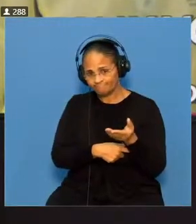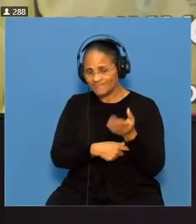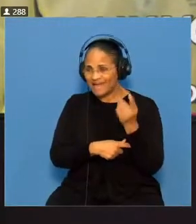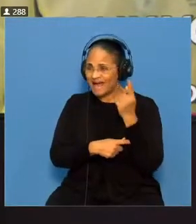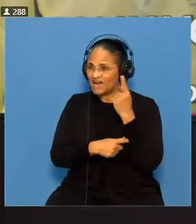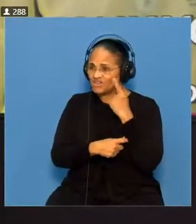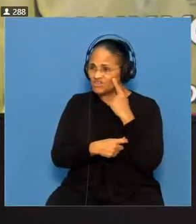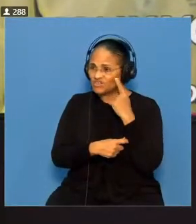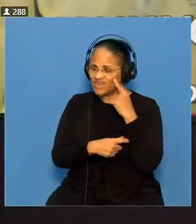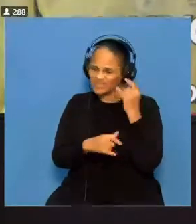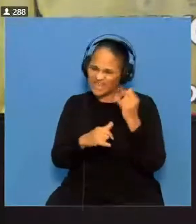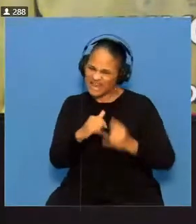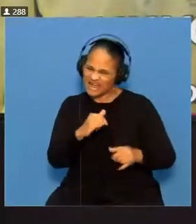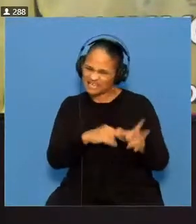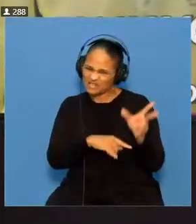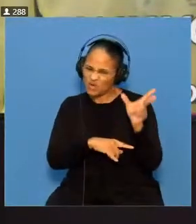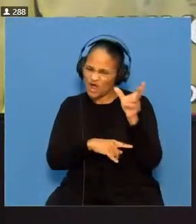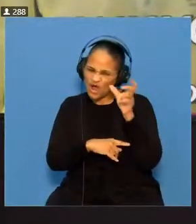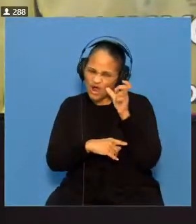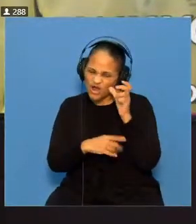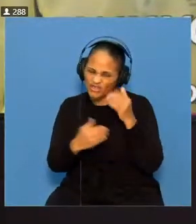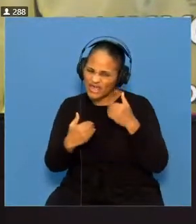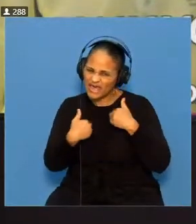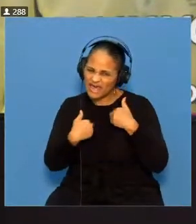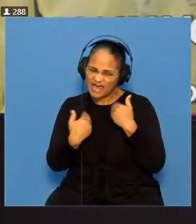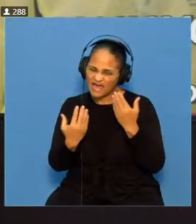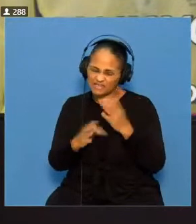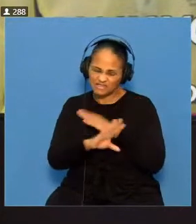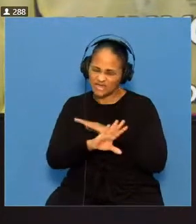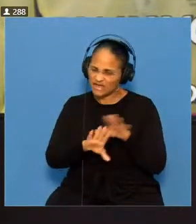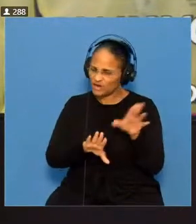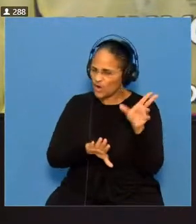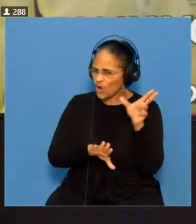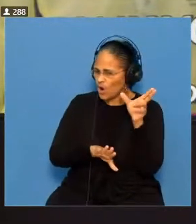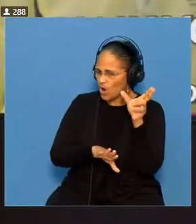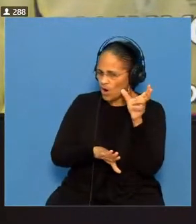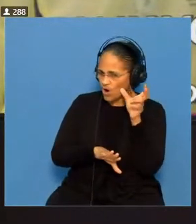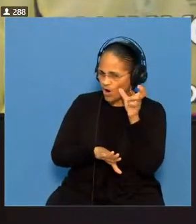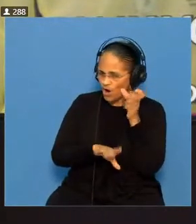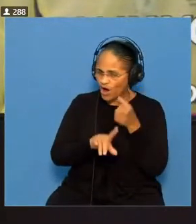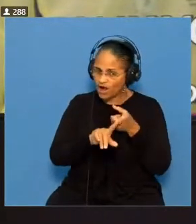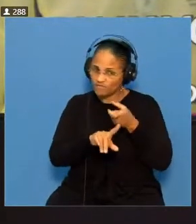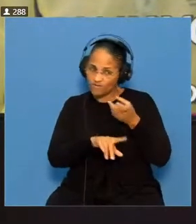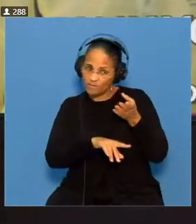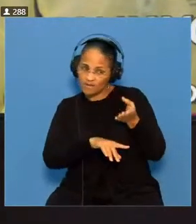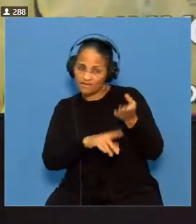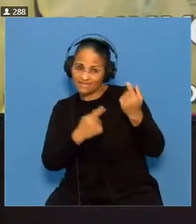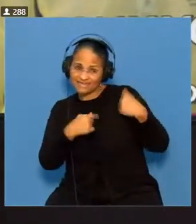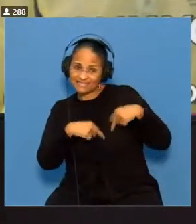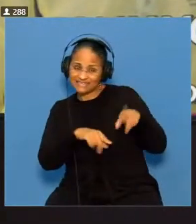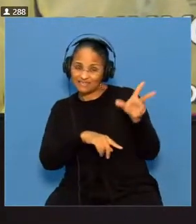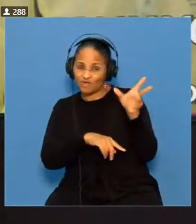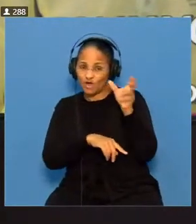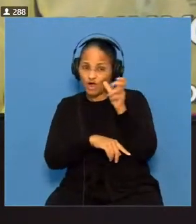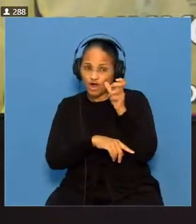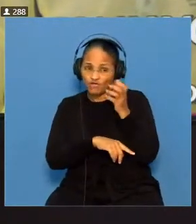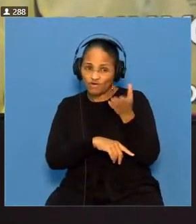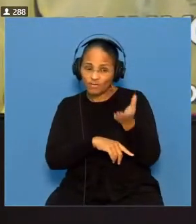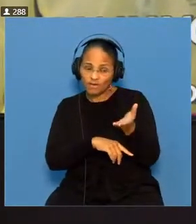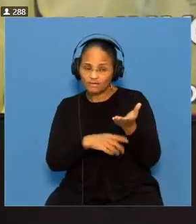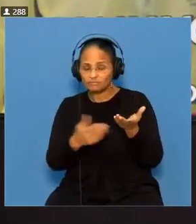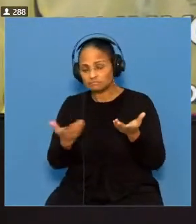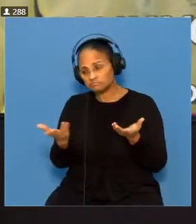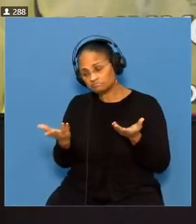I think the last we heard on that was that you hadn't heard from him. Have you since heard from him, or?